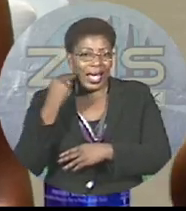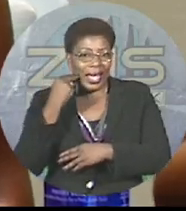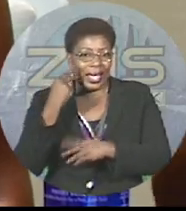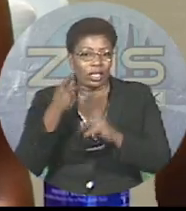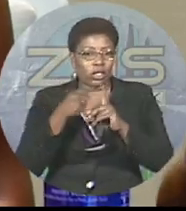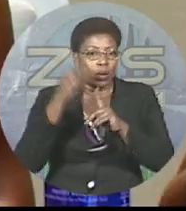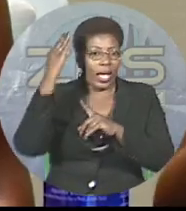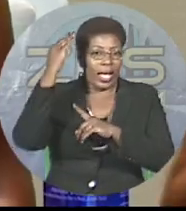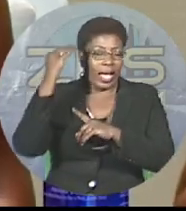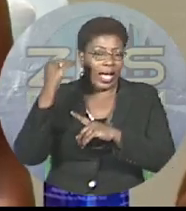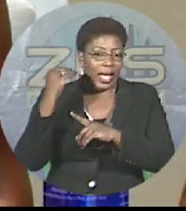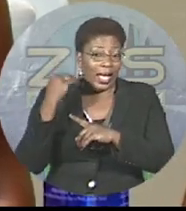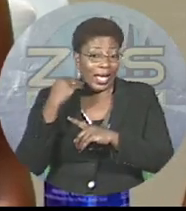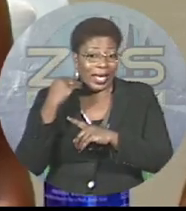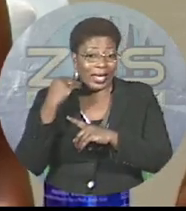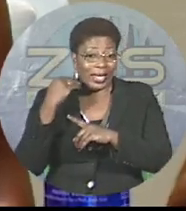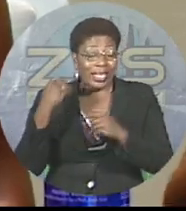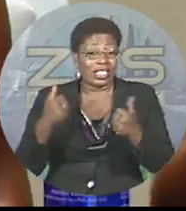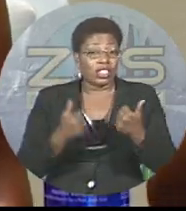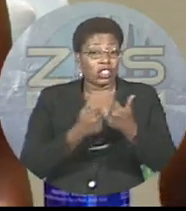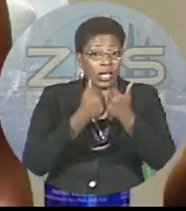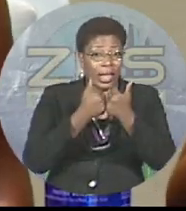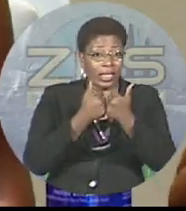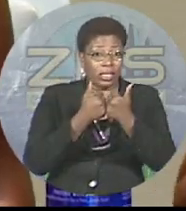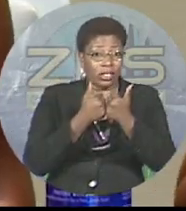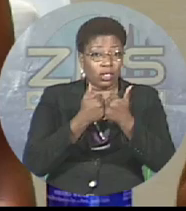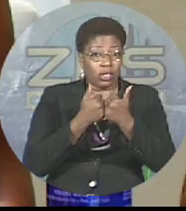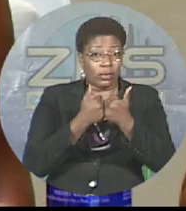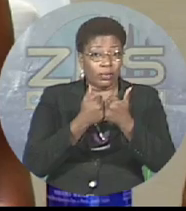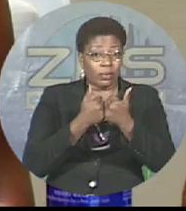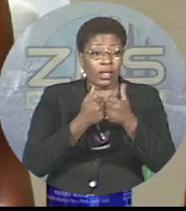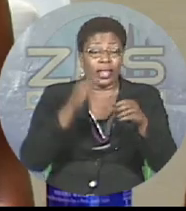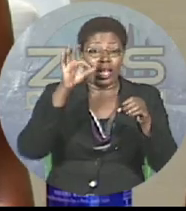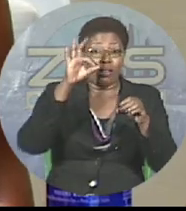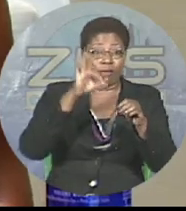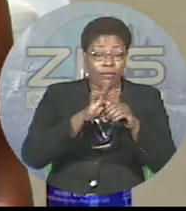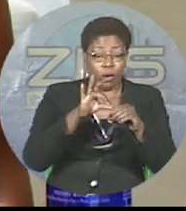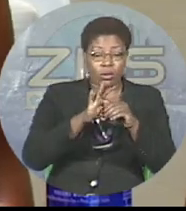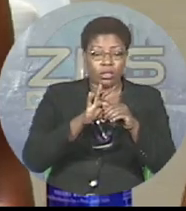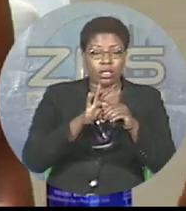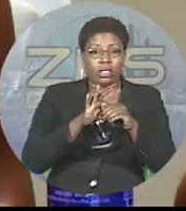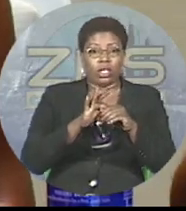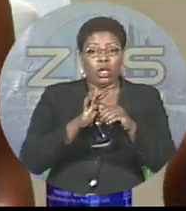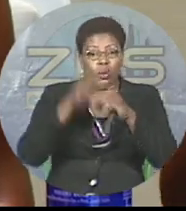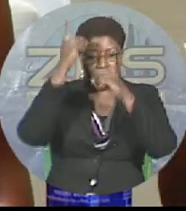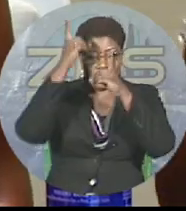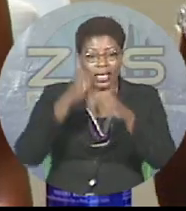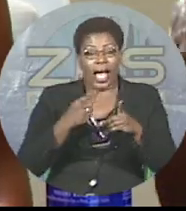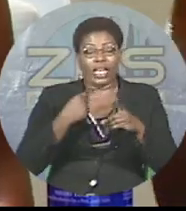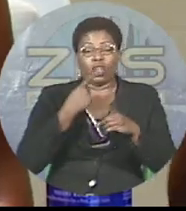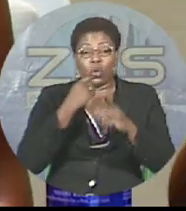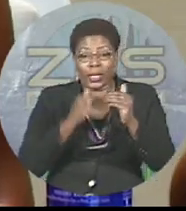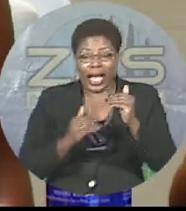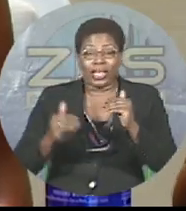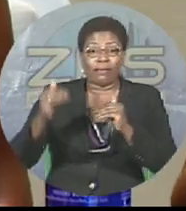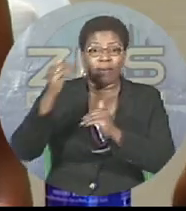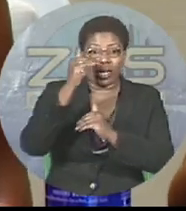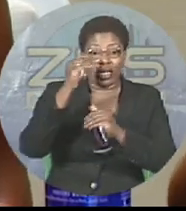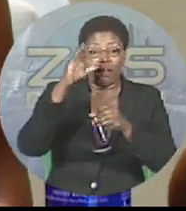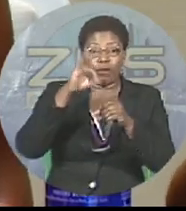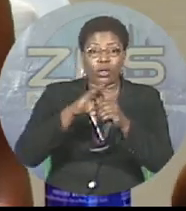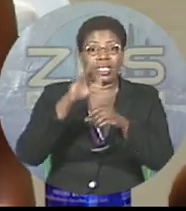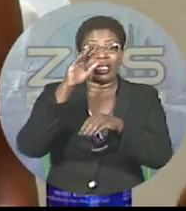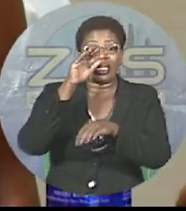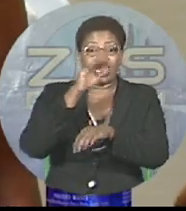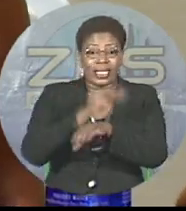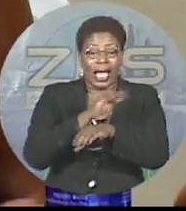pit countries against each other and votes will determine who advances. So this voting thing for us tonight was